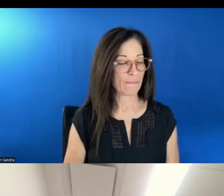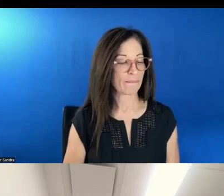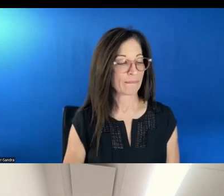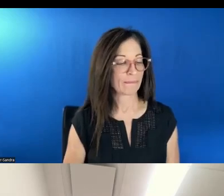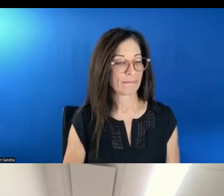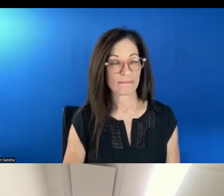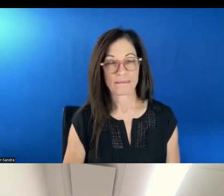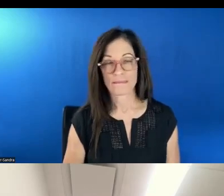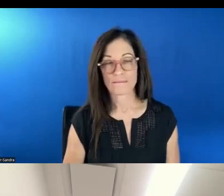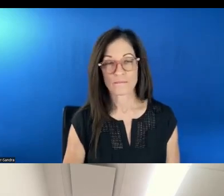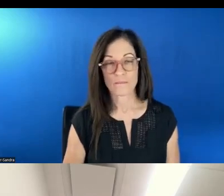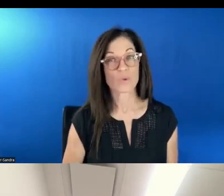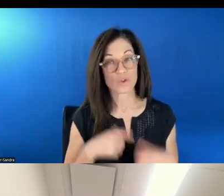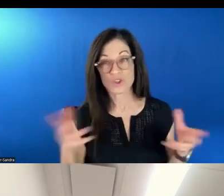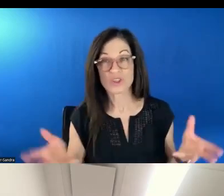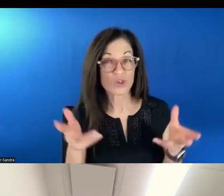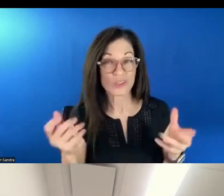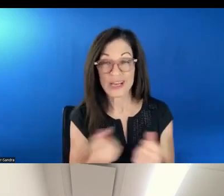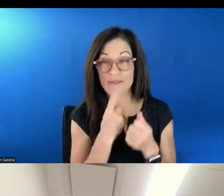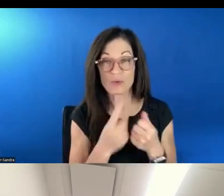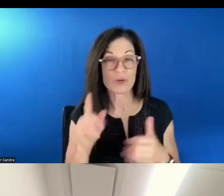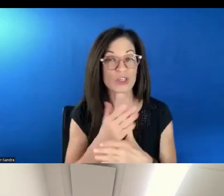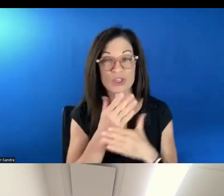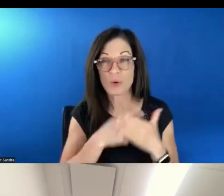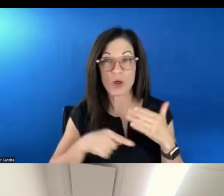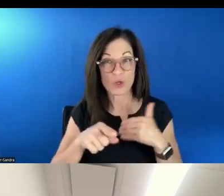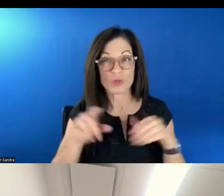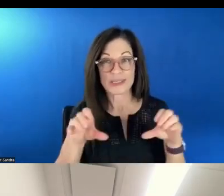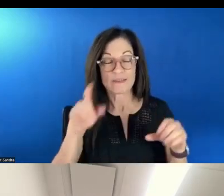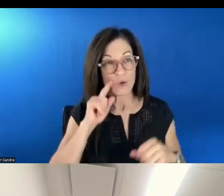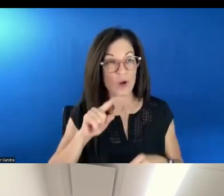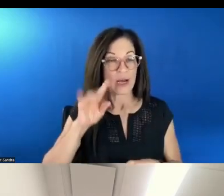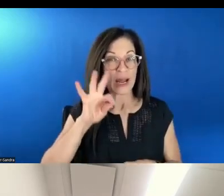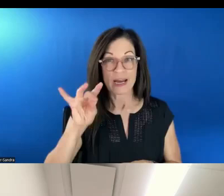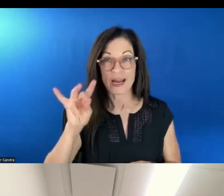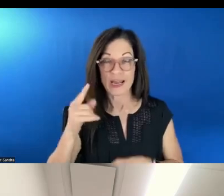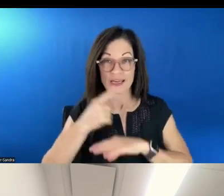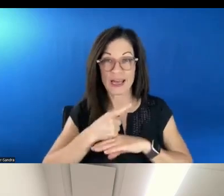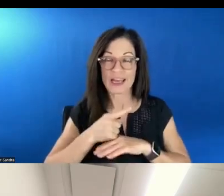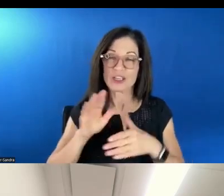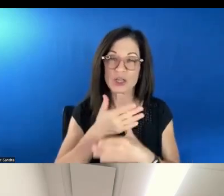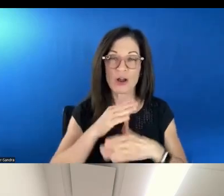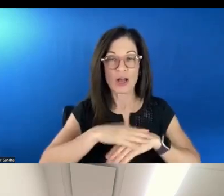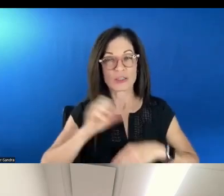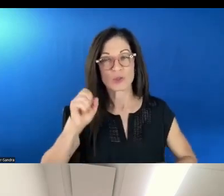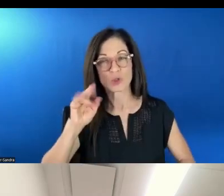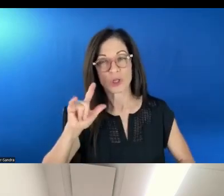We're encouraging everyone to share what you did for 988 Day on social media using the